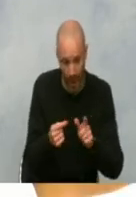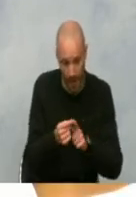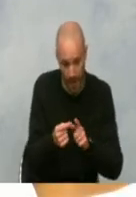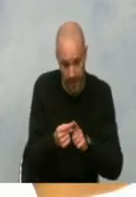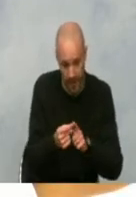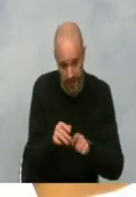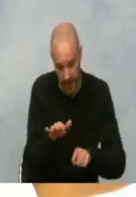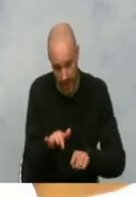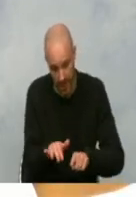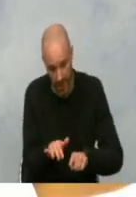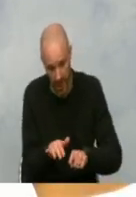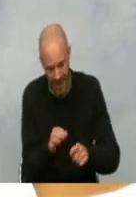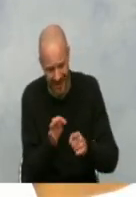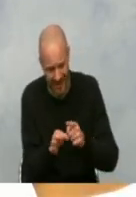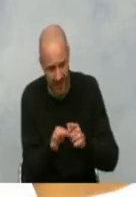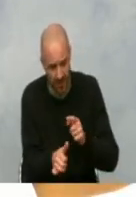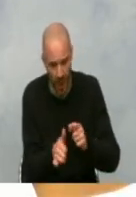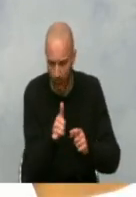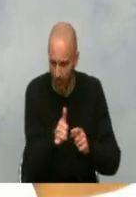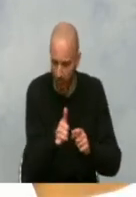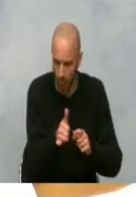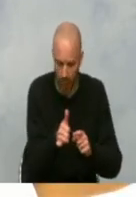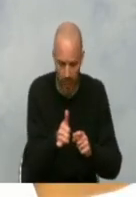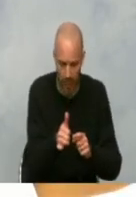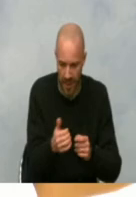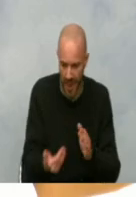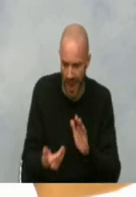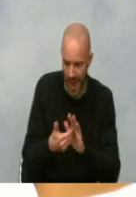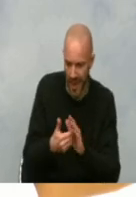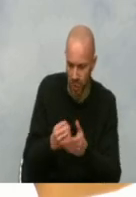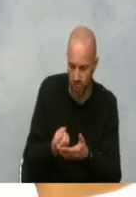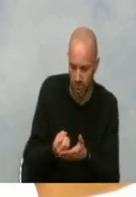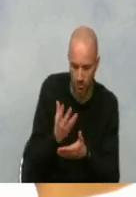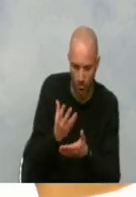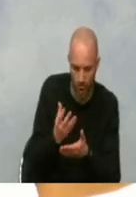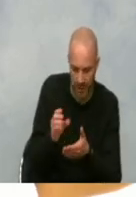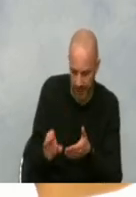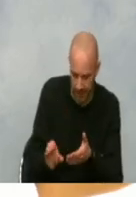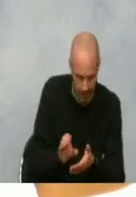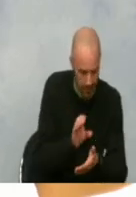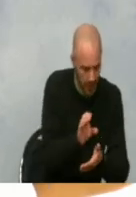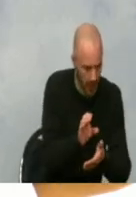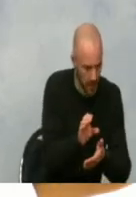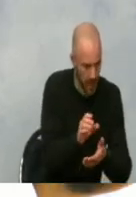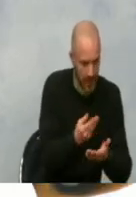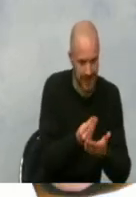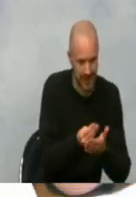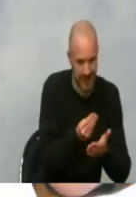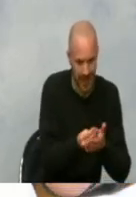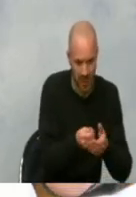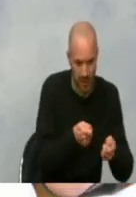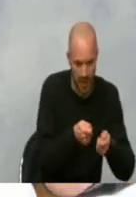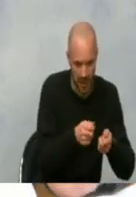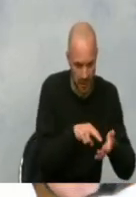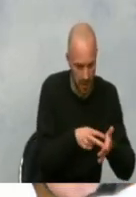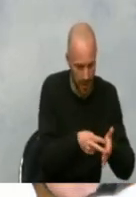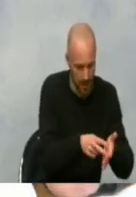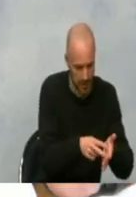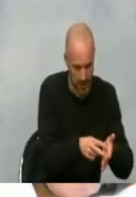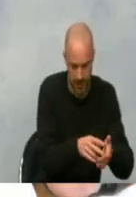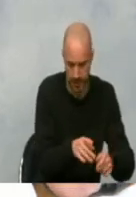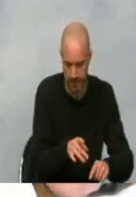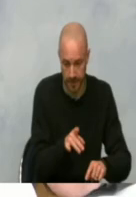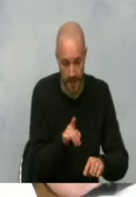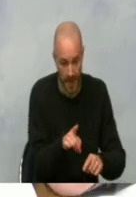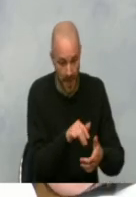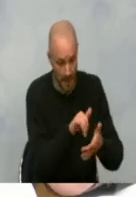detail of how we would accommodate that extra cost within our cash management plans. What the paper then goes